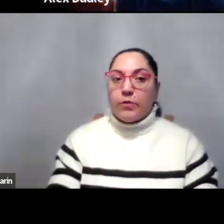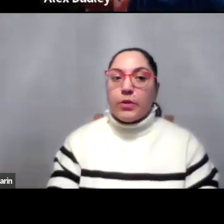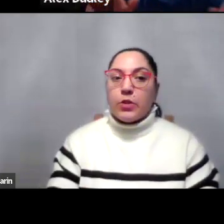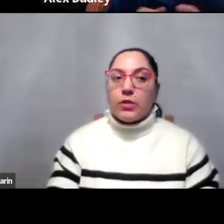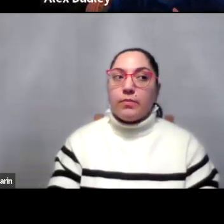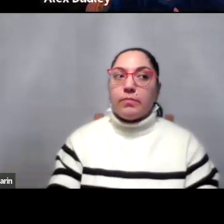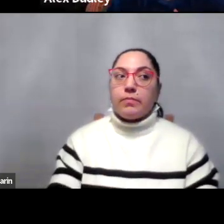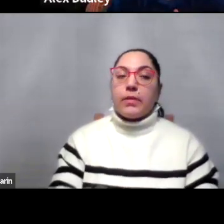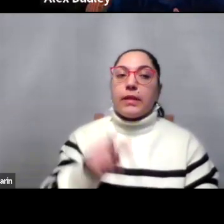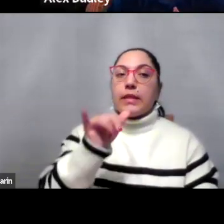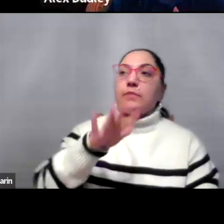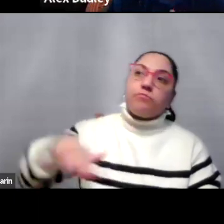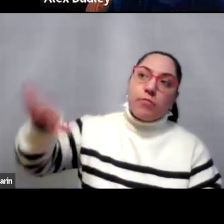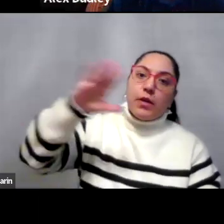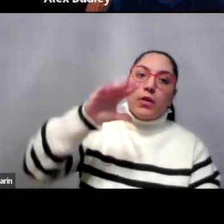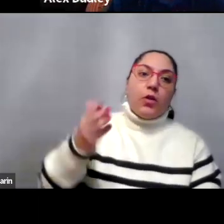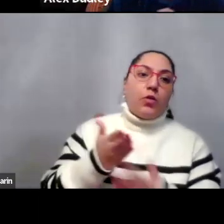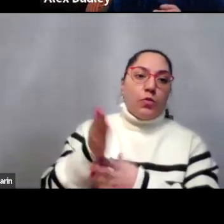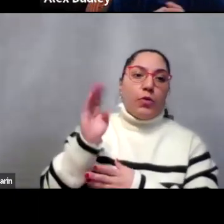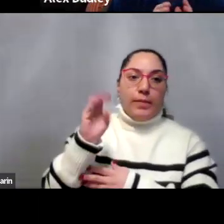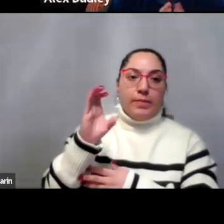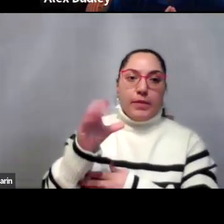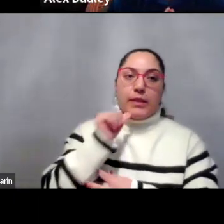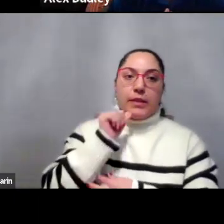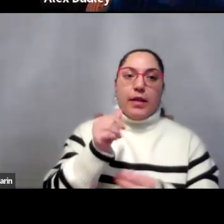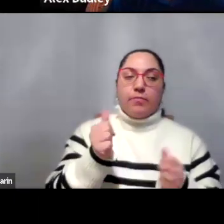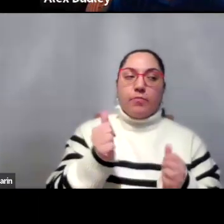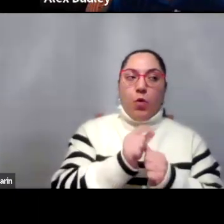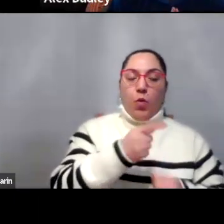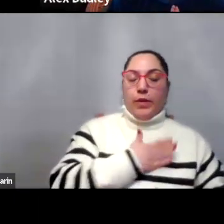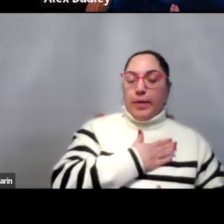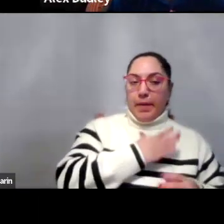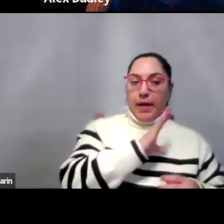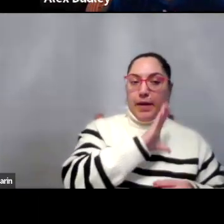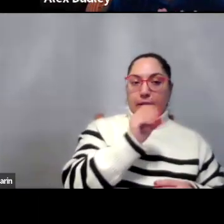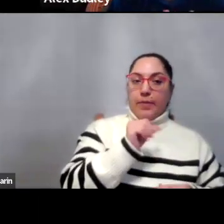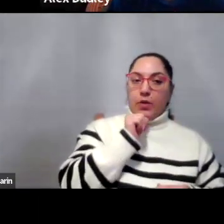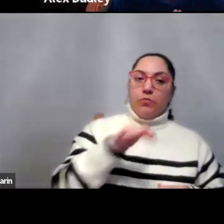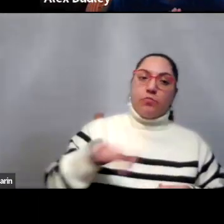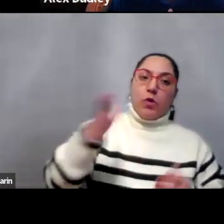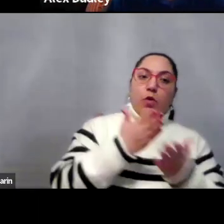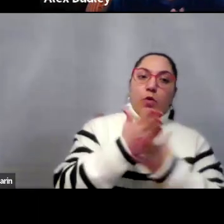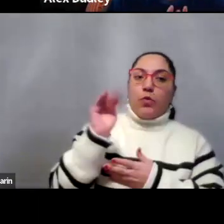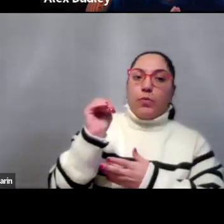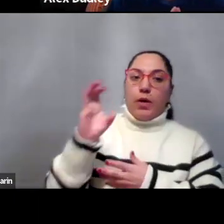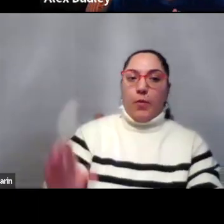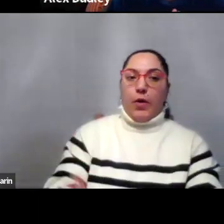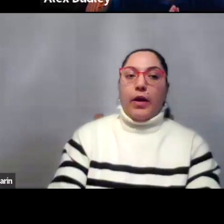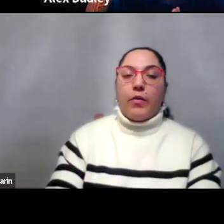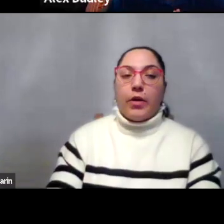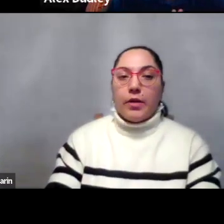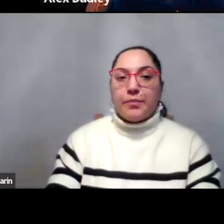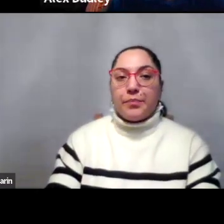a countywide application that's not unique to Cornerstone Montgomery. Next slide, please.